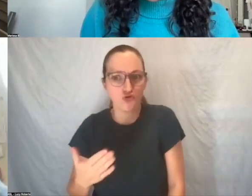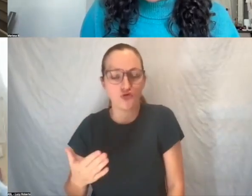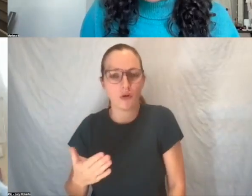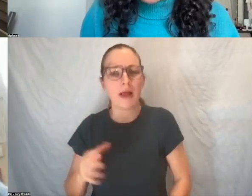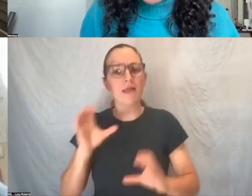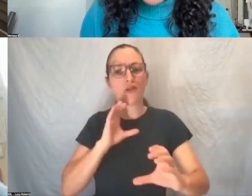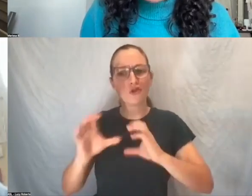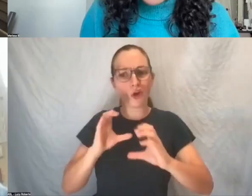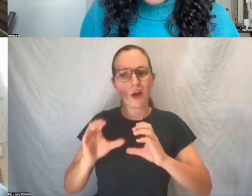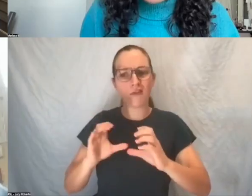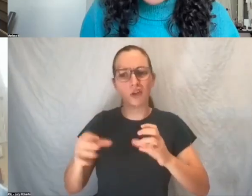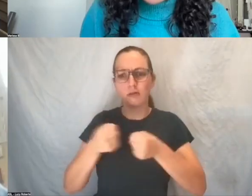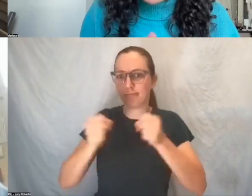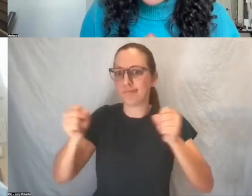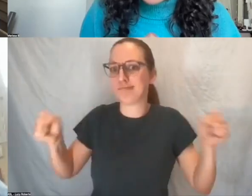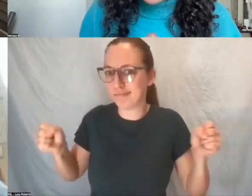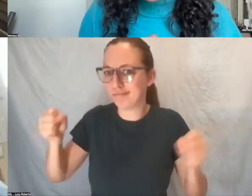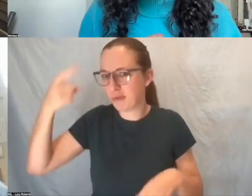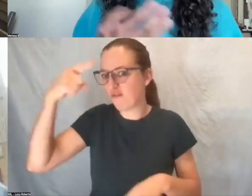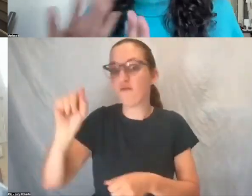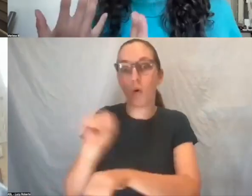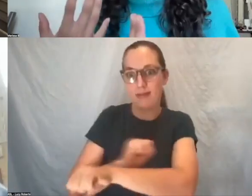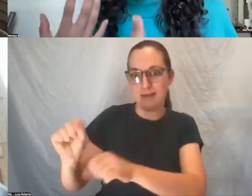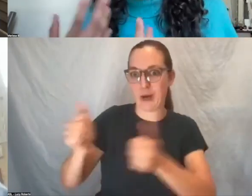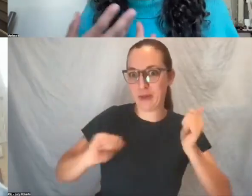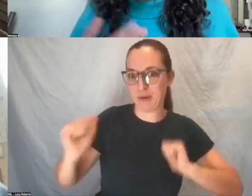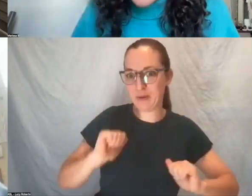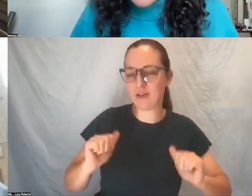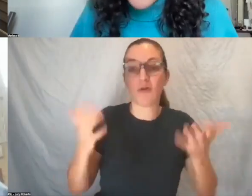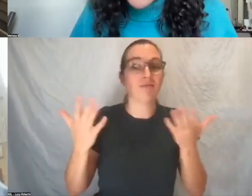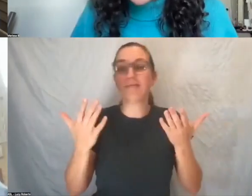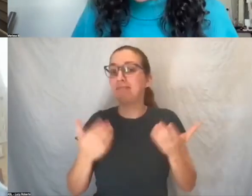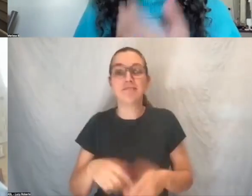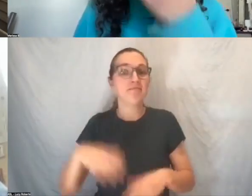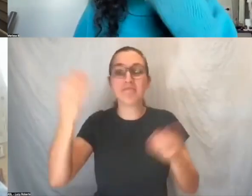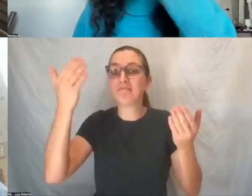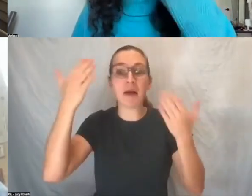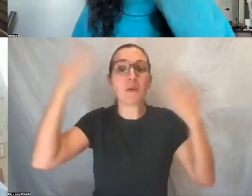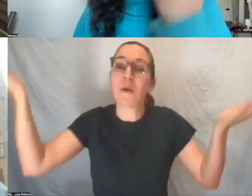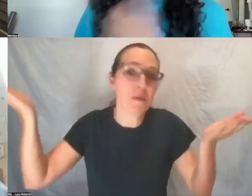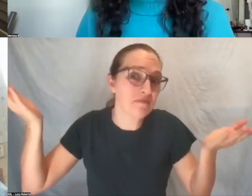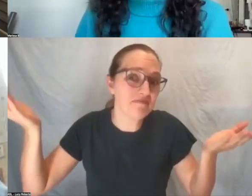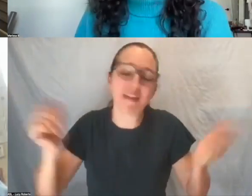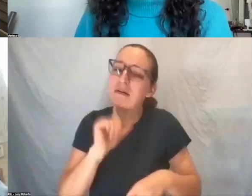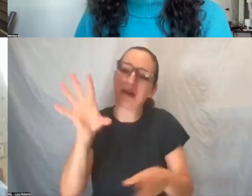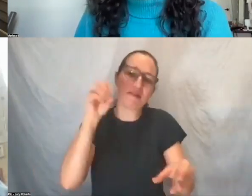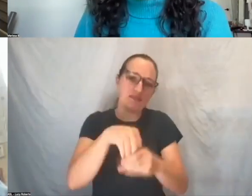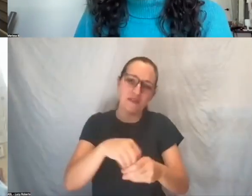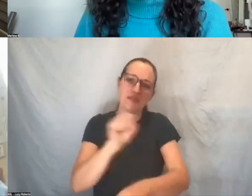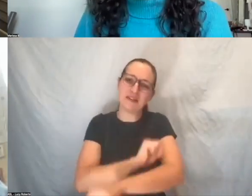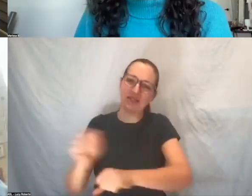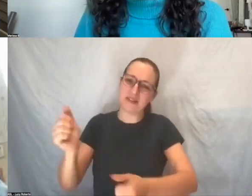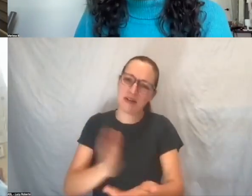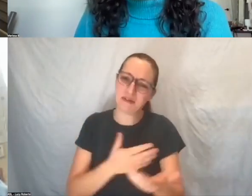conversation too for the stage musical. So who knows? I have no hand in, unfortunately, in the stage musical